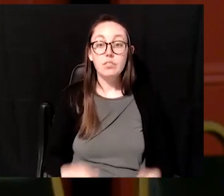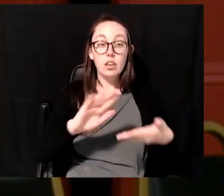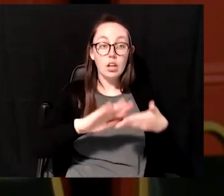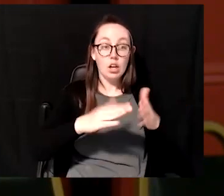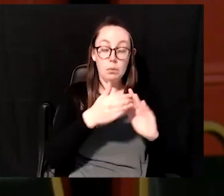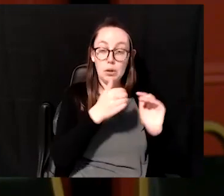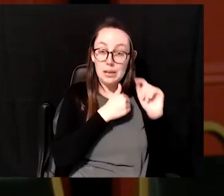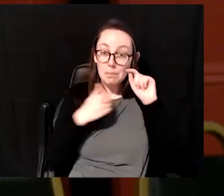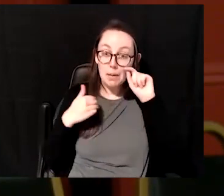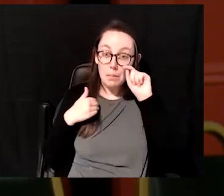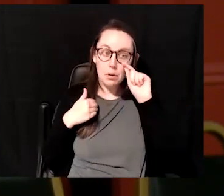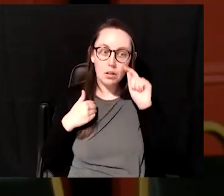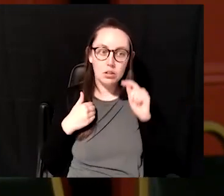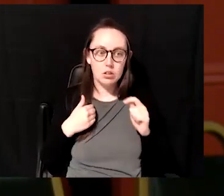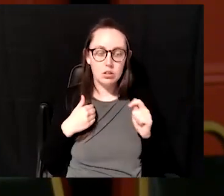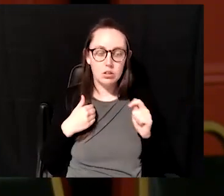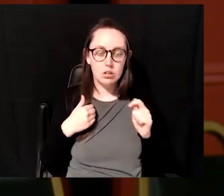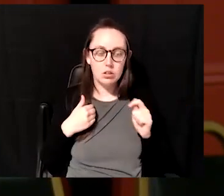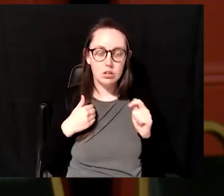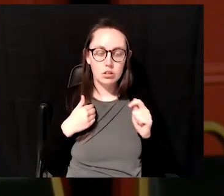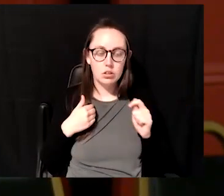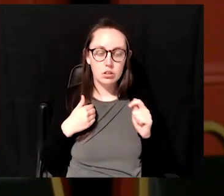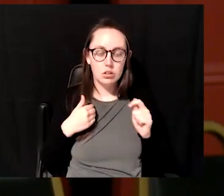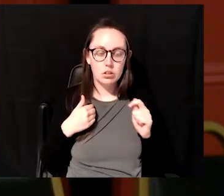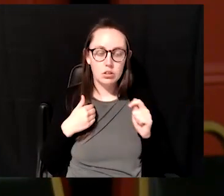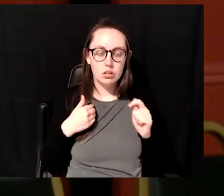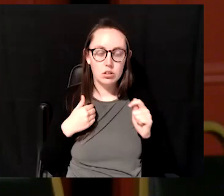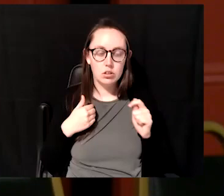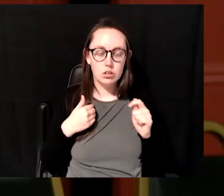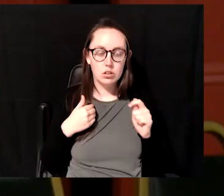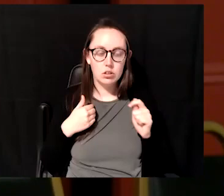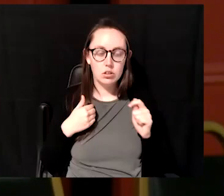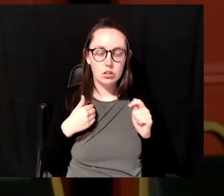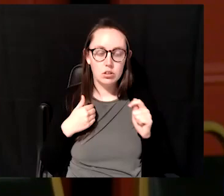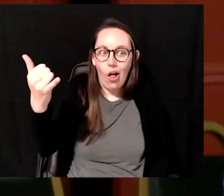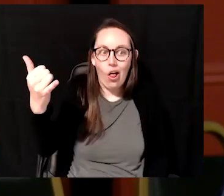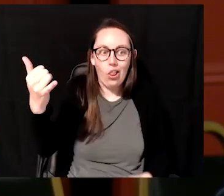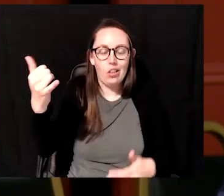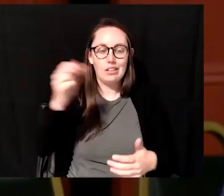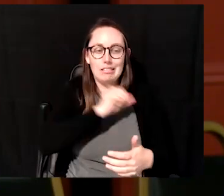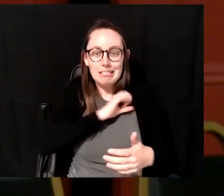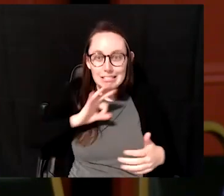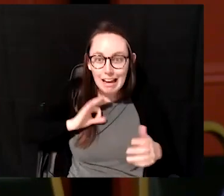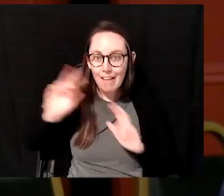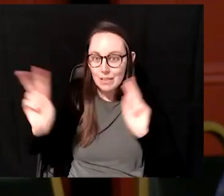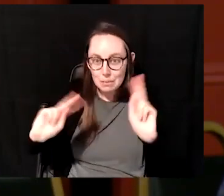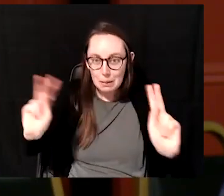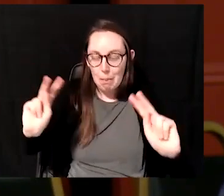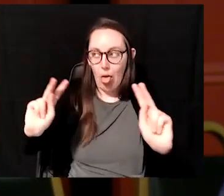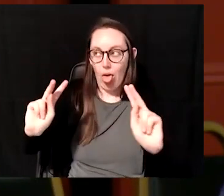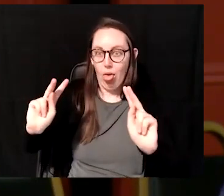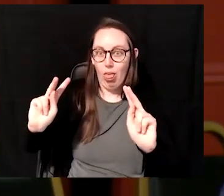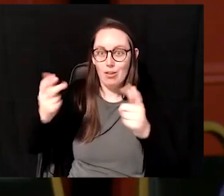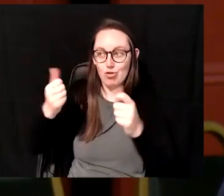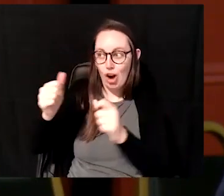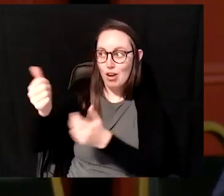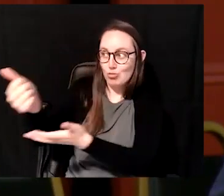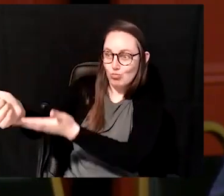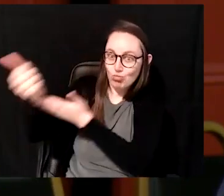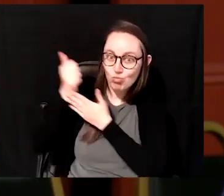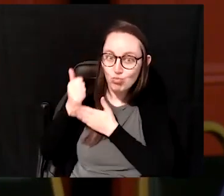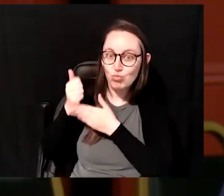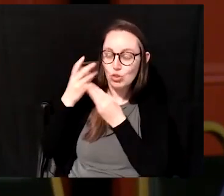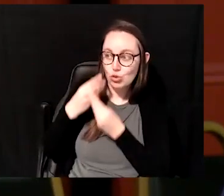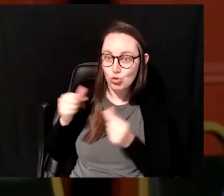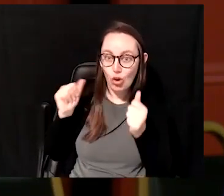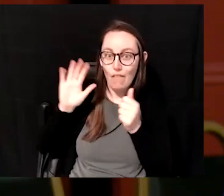programs staff people and departments to get help solving their problems we are just